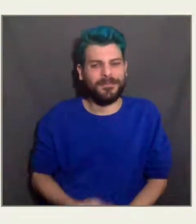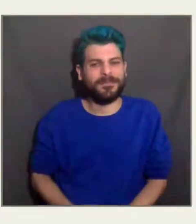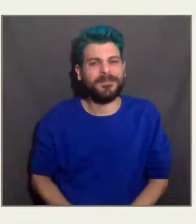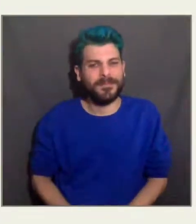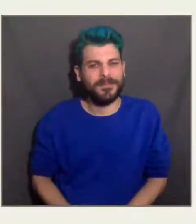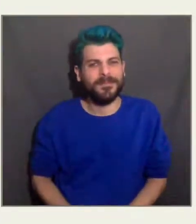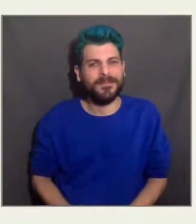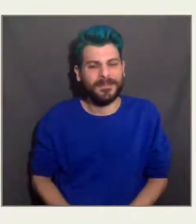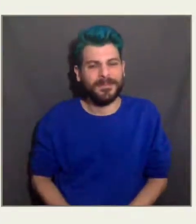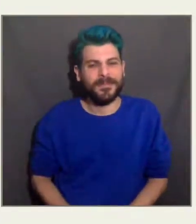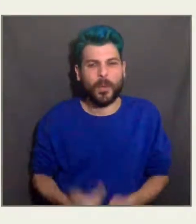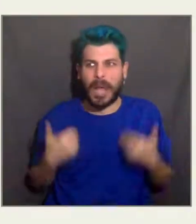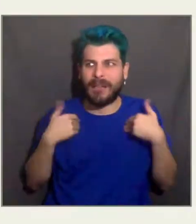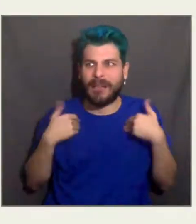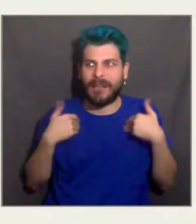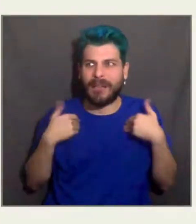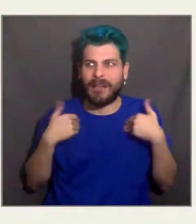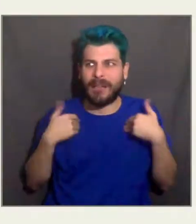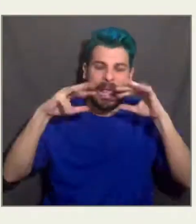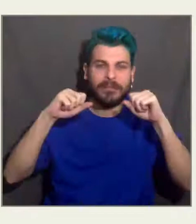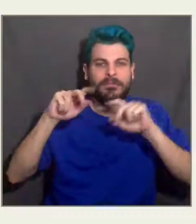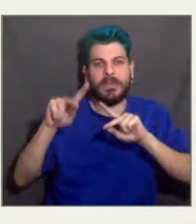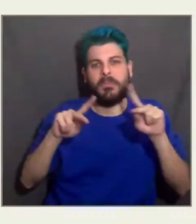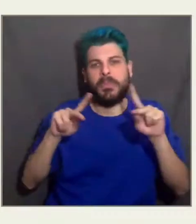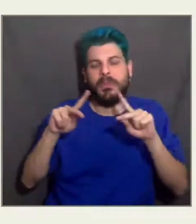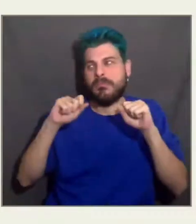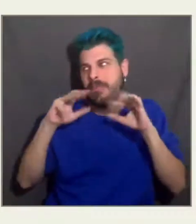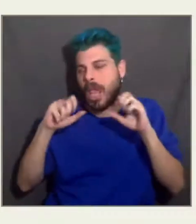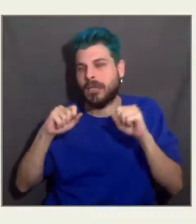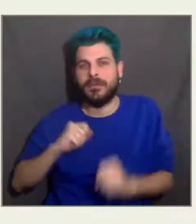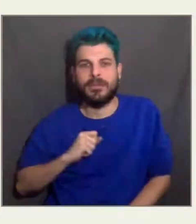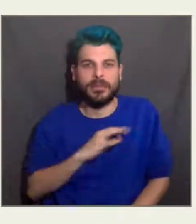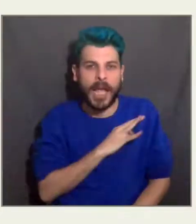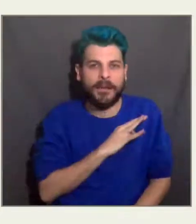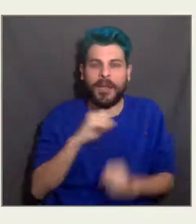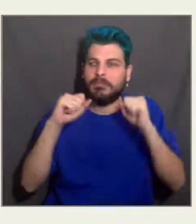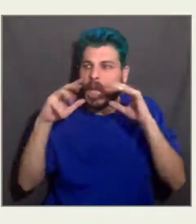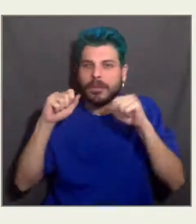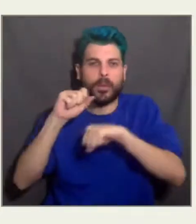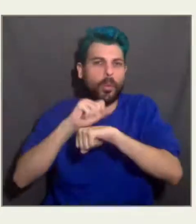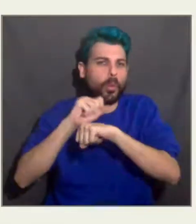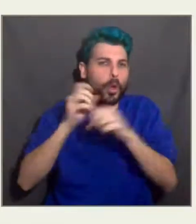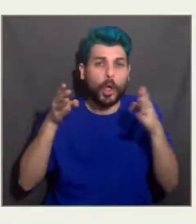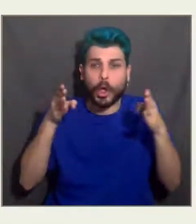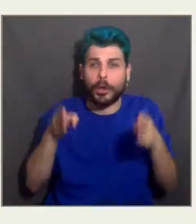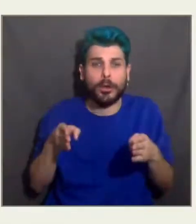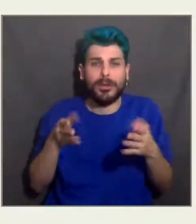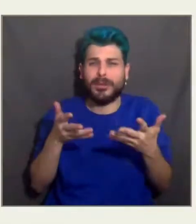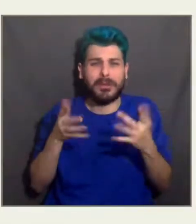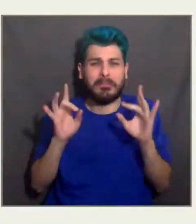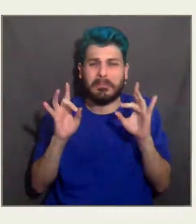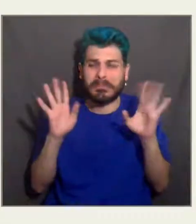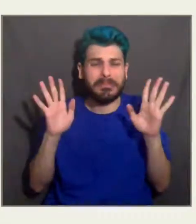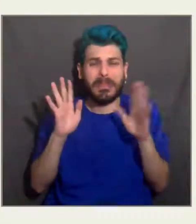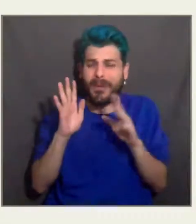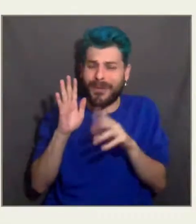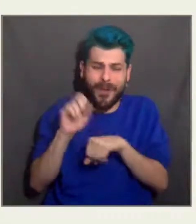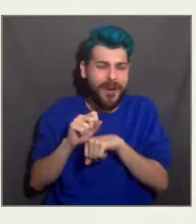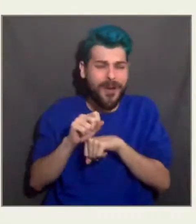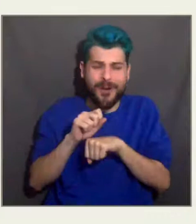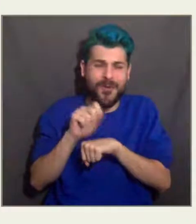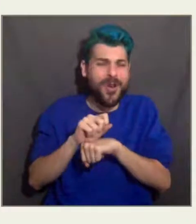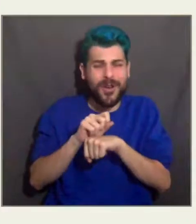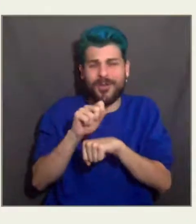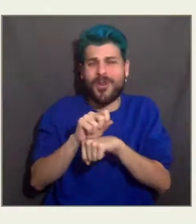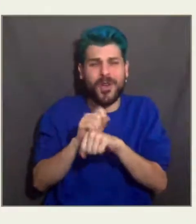amazing staff at Metro and all of the jurisdictions that are working really hard in this crisis. We need to